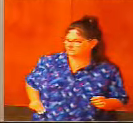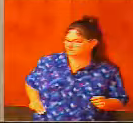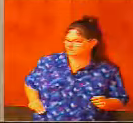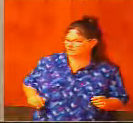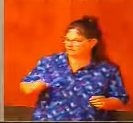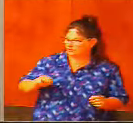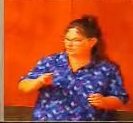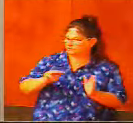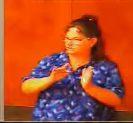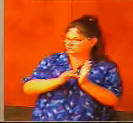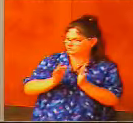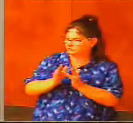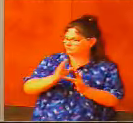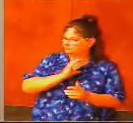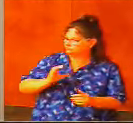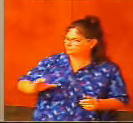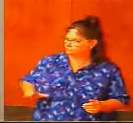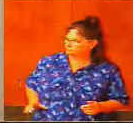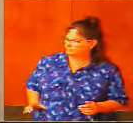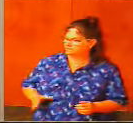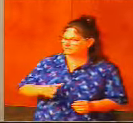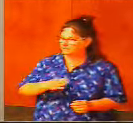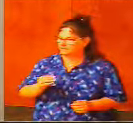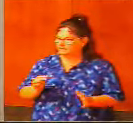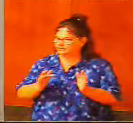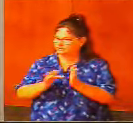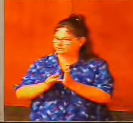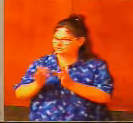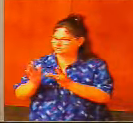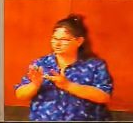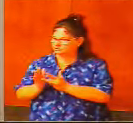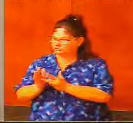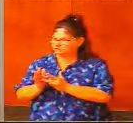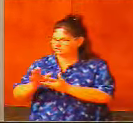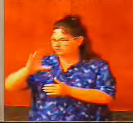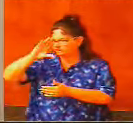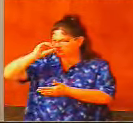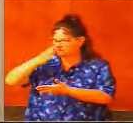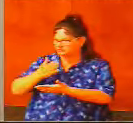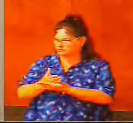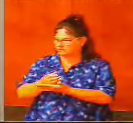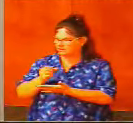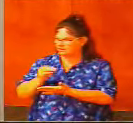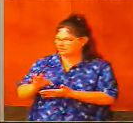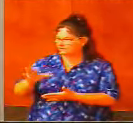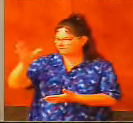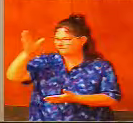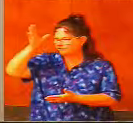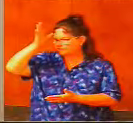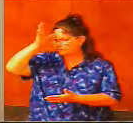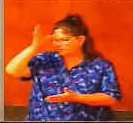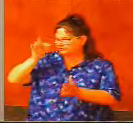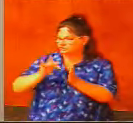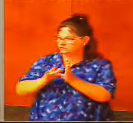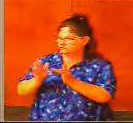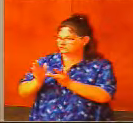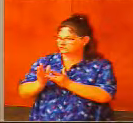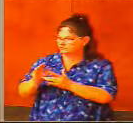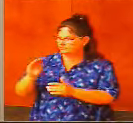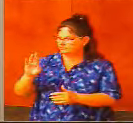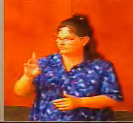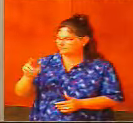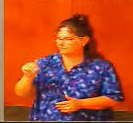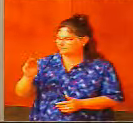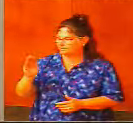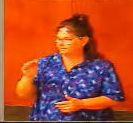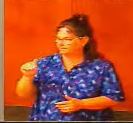Jesus Christ and Jesus, Son of the Father, Jesus Barabbas.